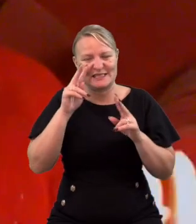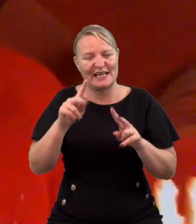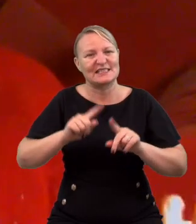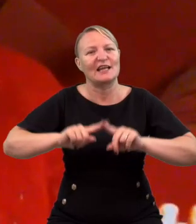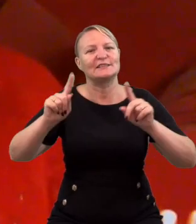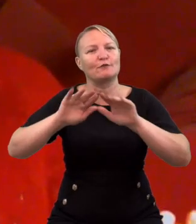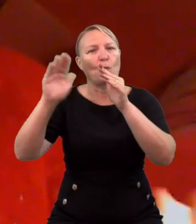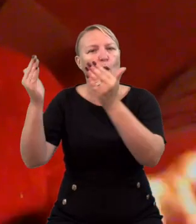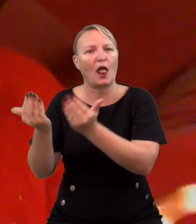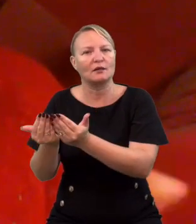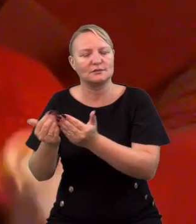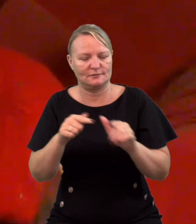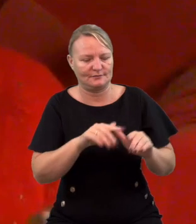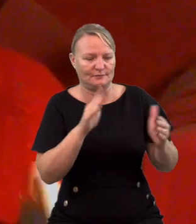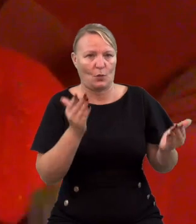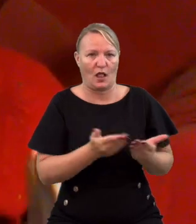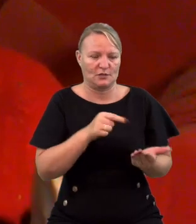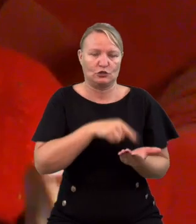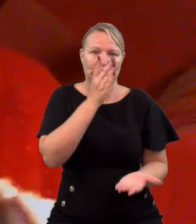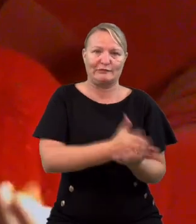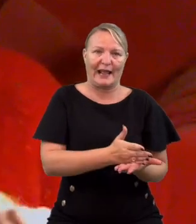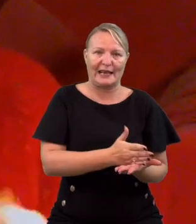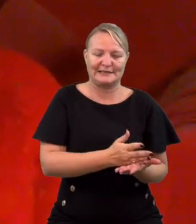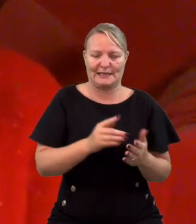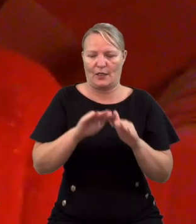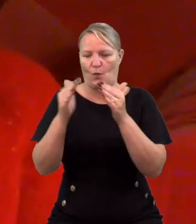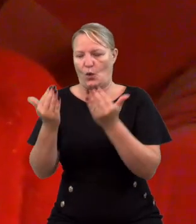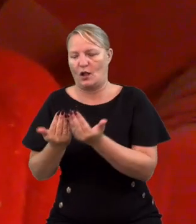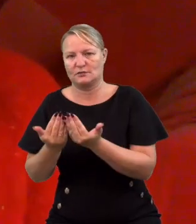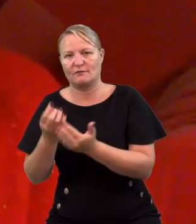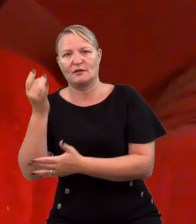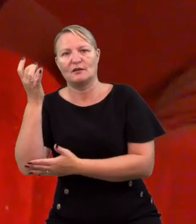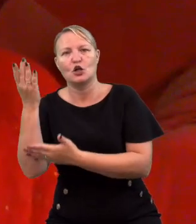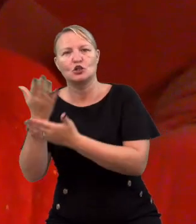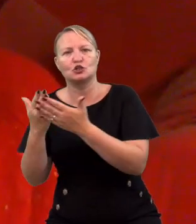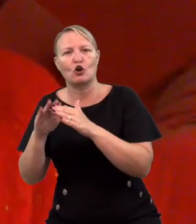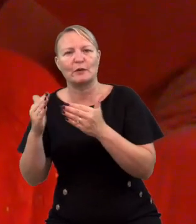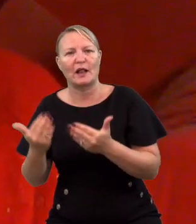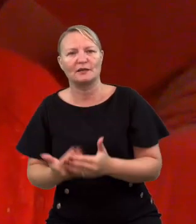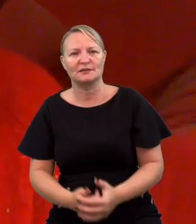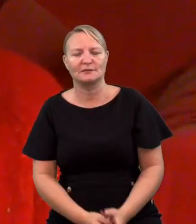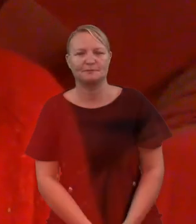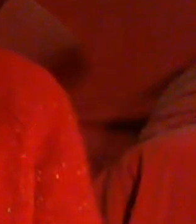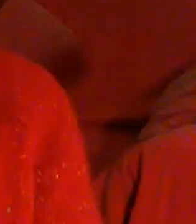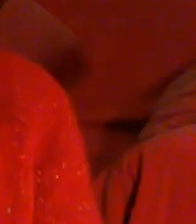is from a different world, and so it's a different physical world as well as a different story world.